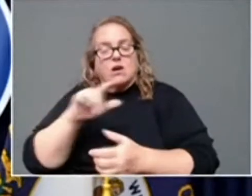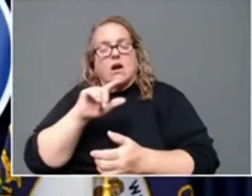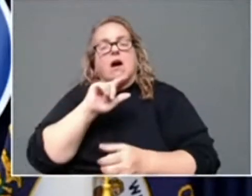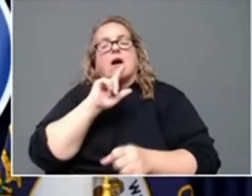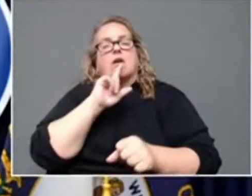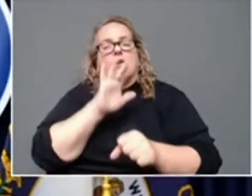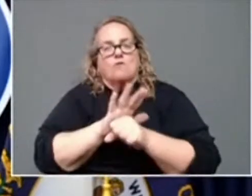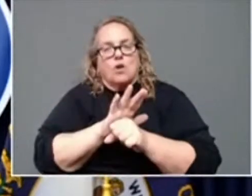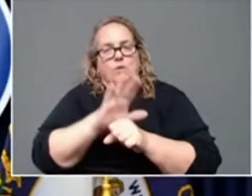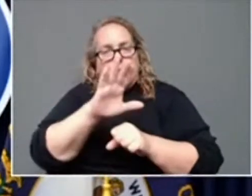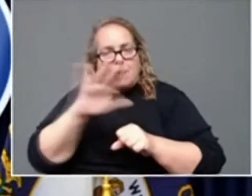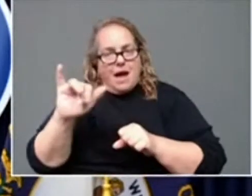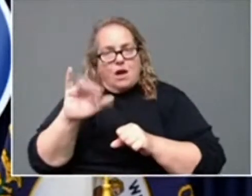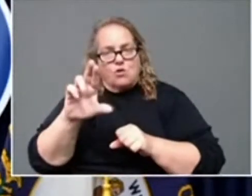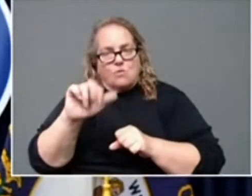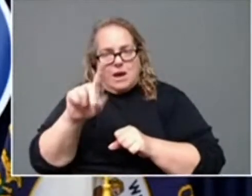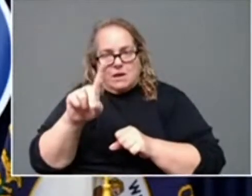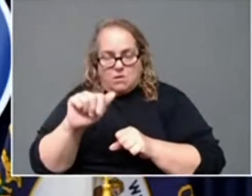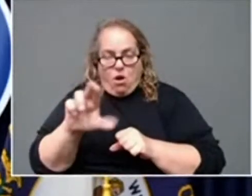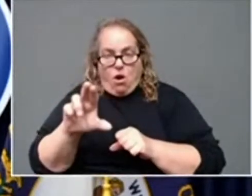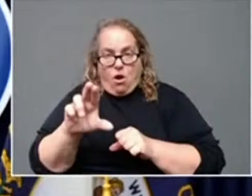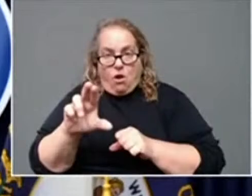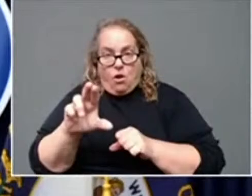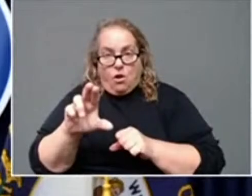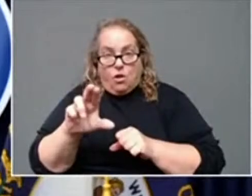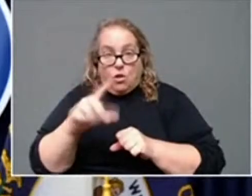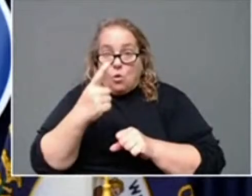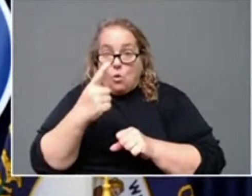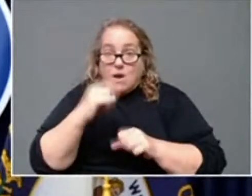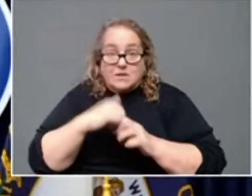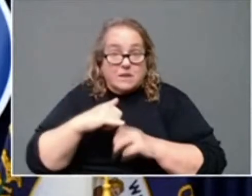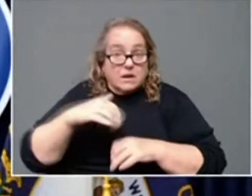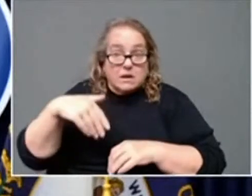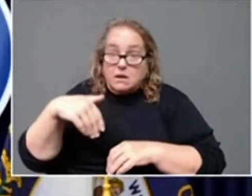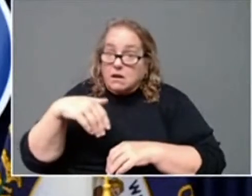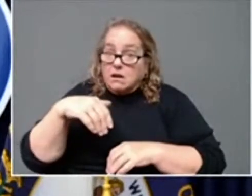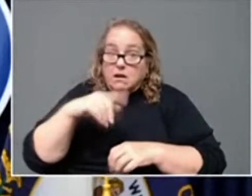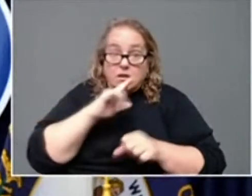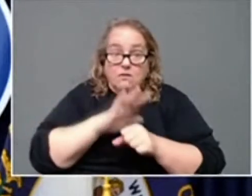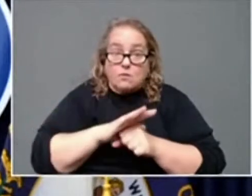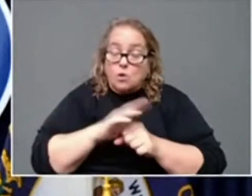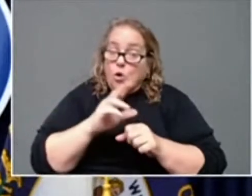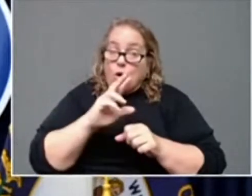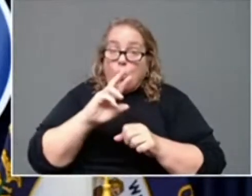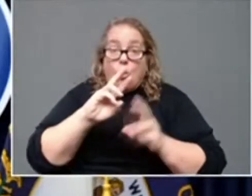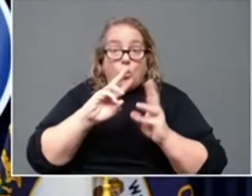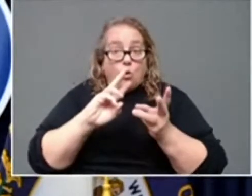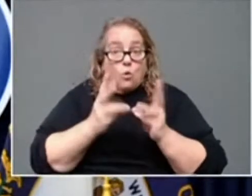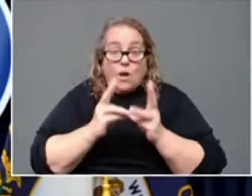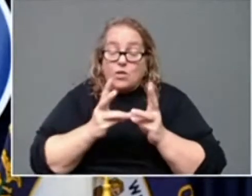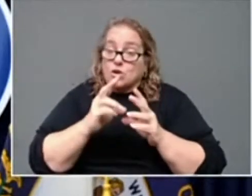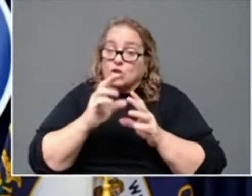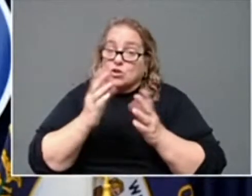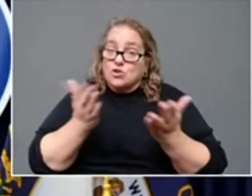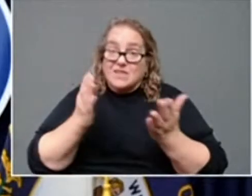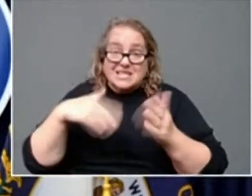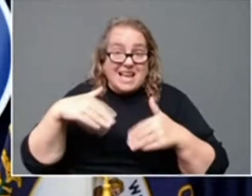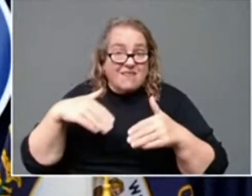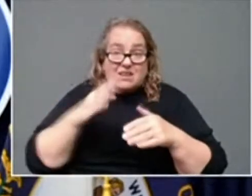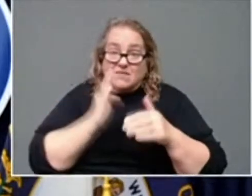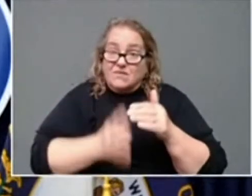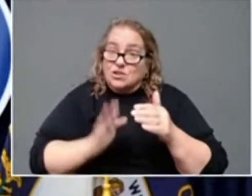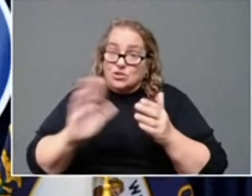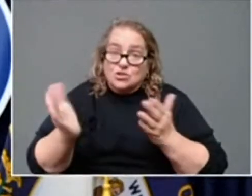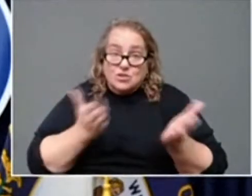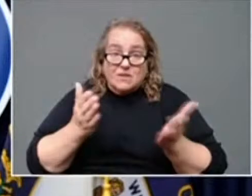radar. The ones that are unconfirmed, the Weather Service has not finished their survey. And quite frankly, as you've heard the governor state